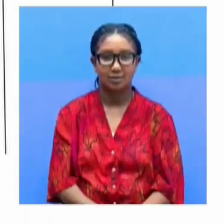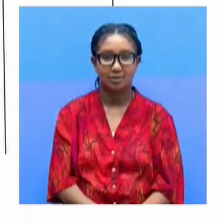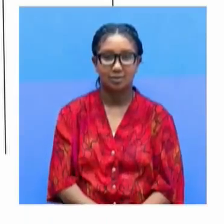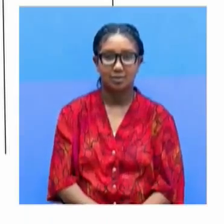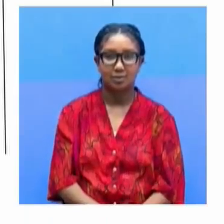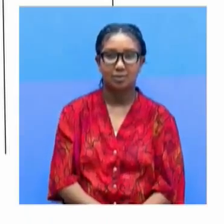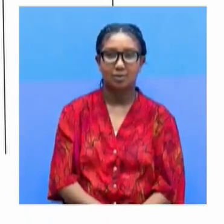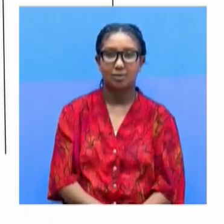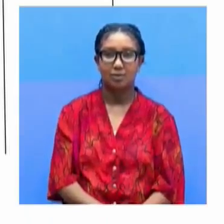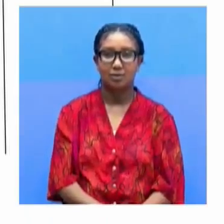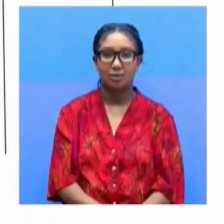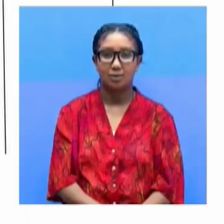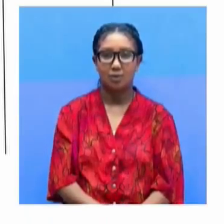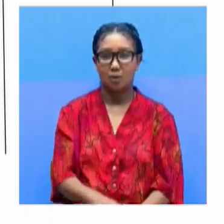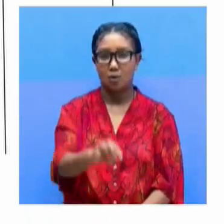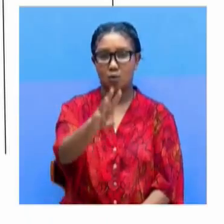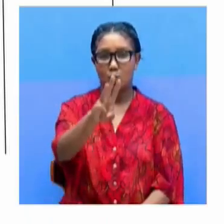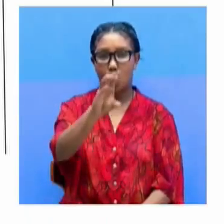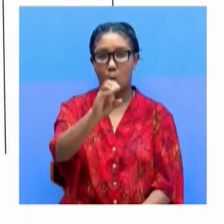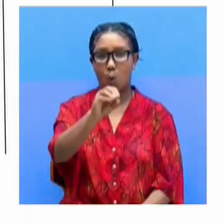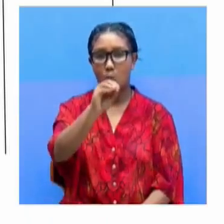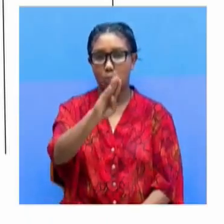wobbly